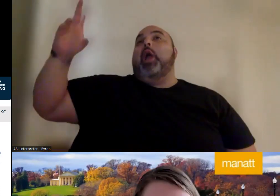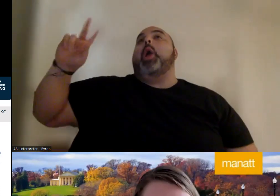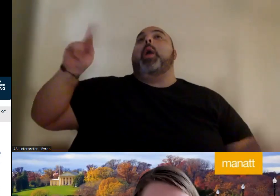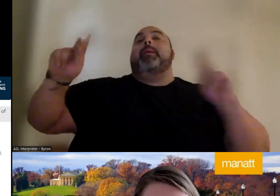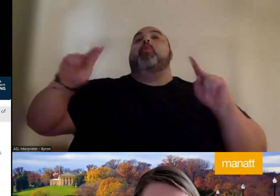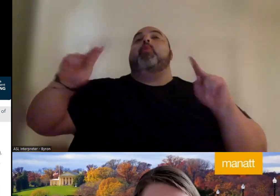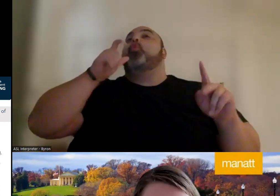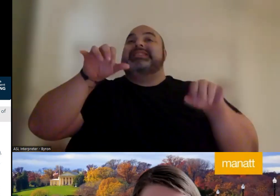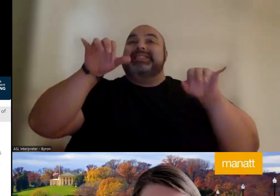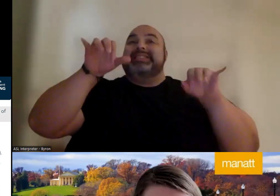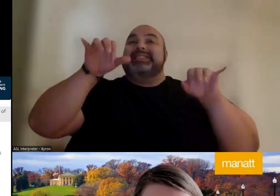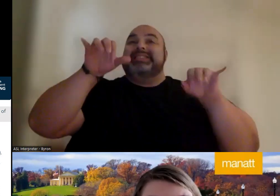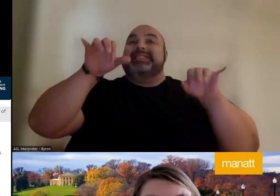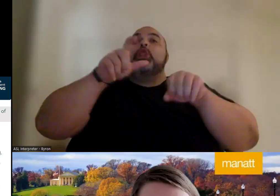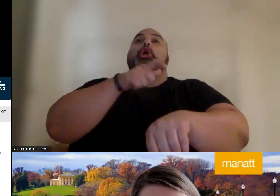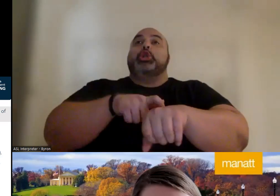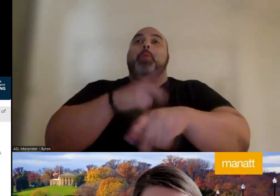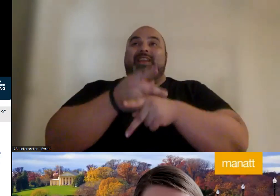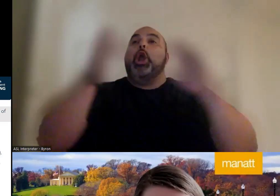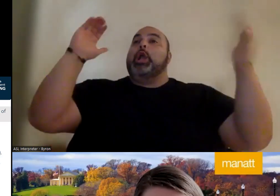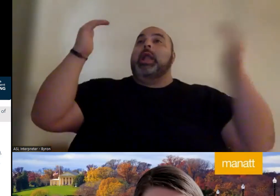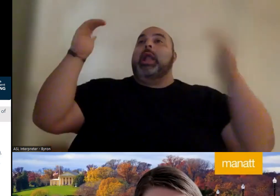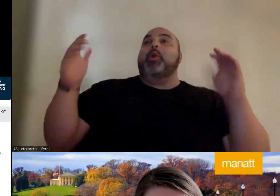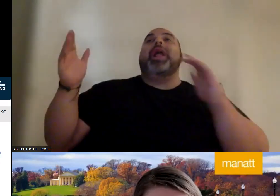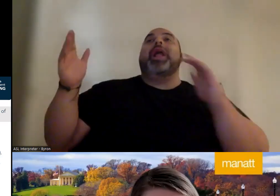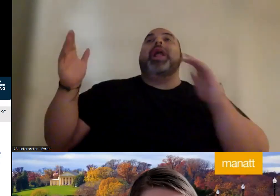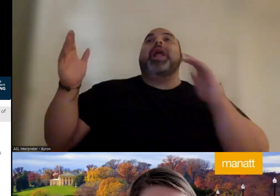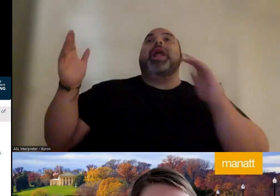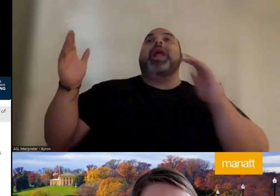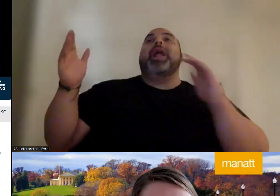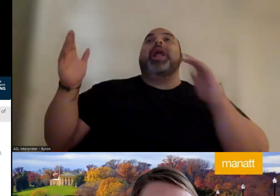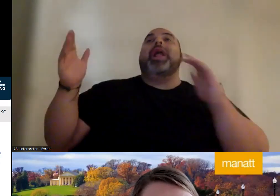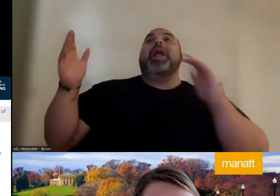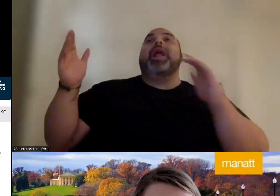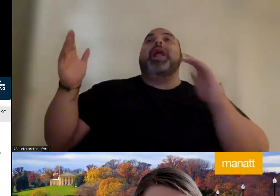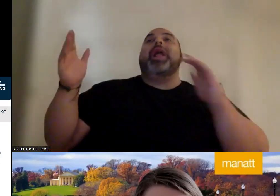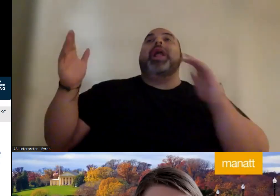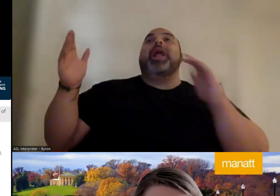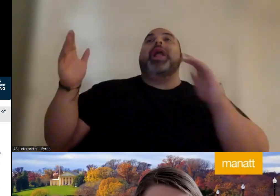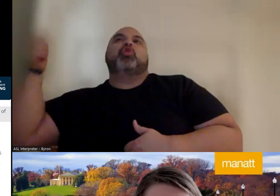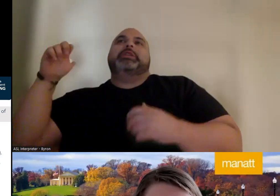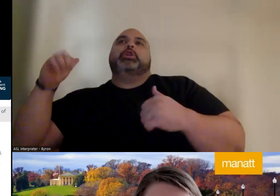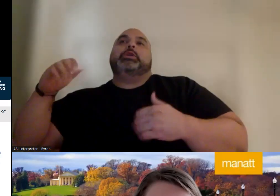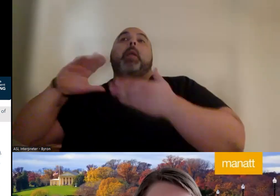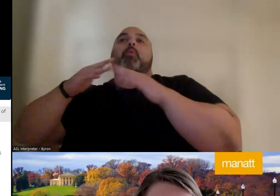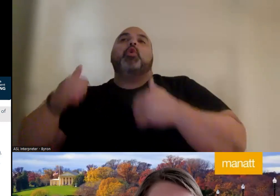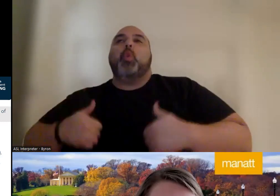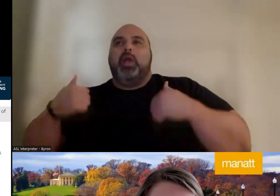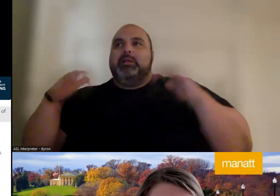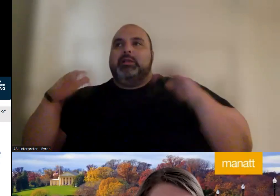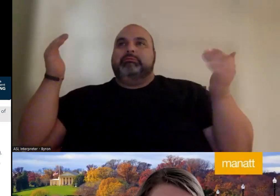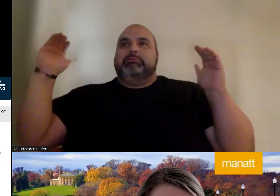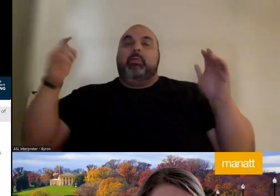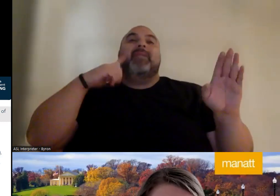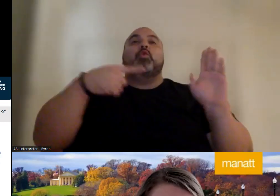older adults in community dwelling sites. So, for example, it found that 65